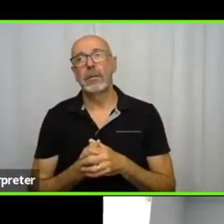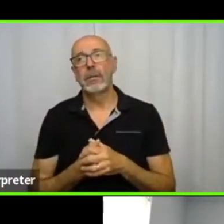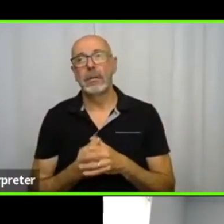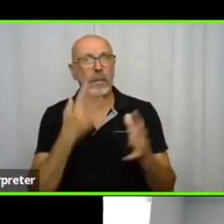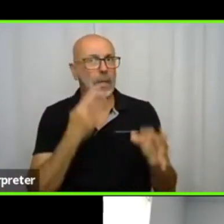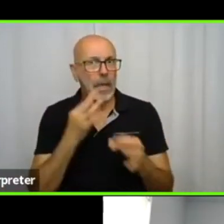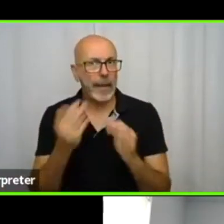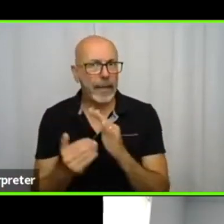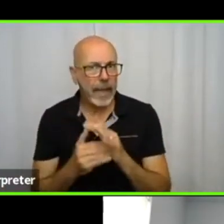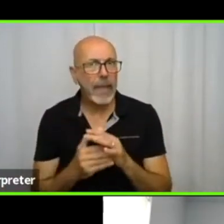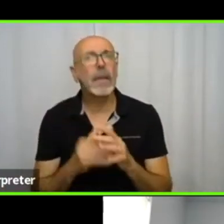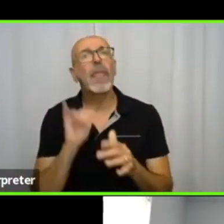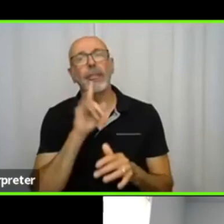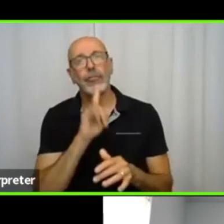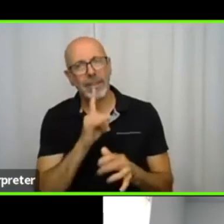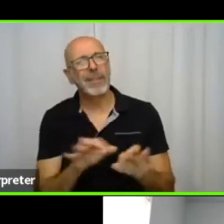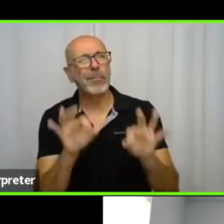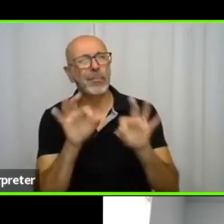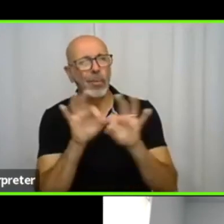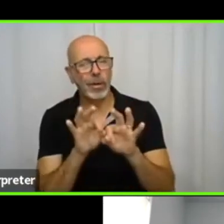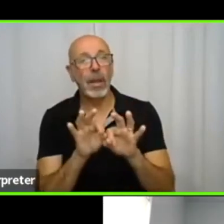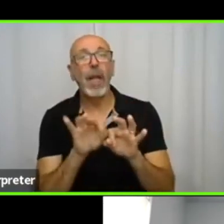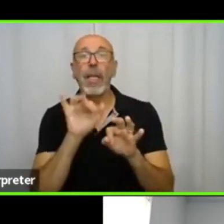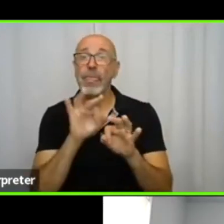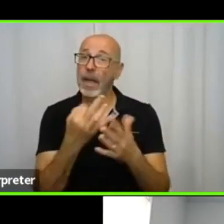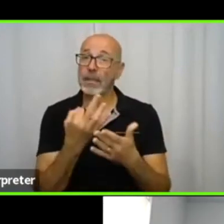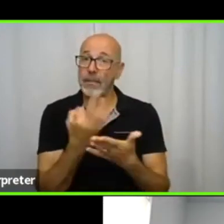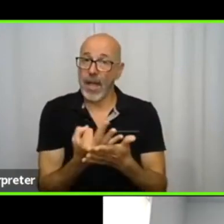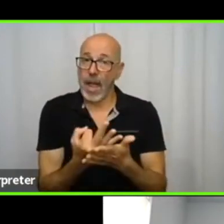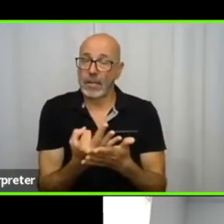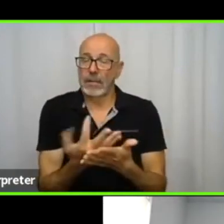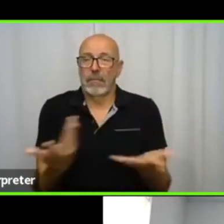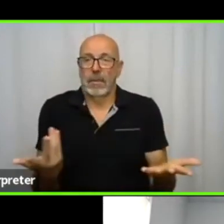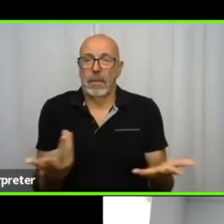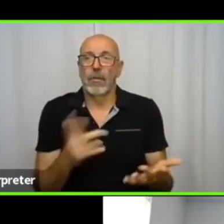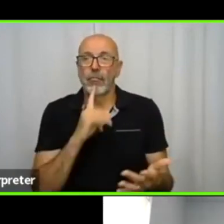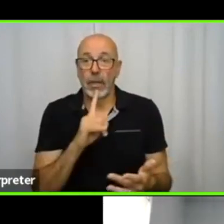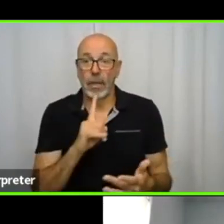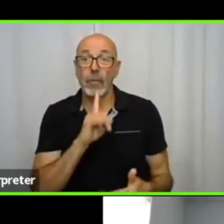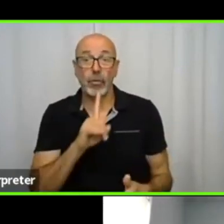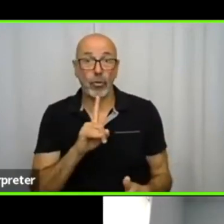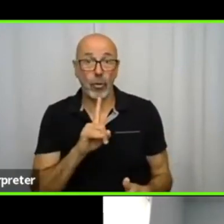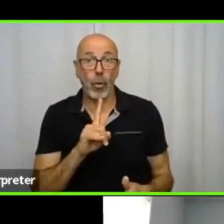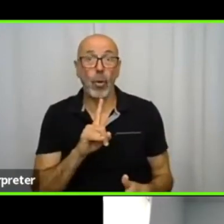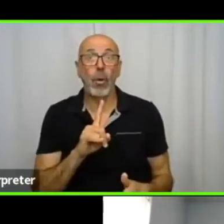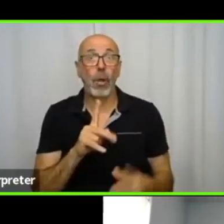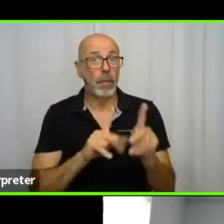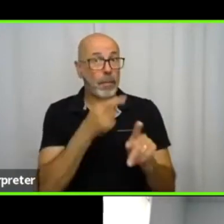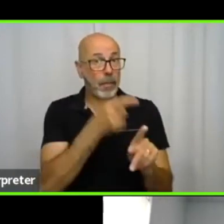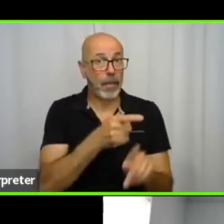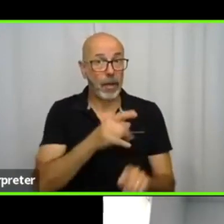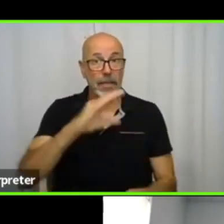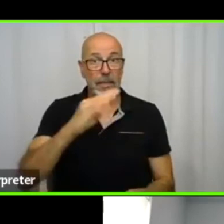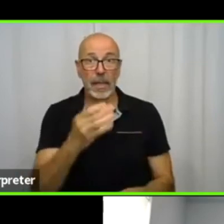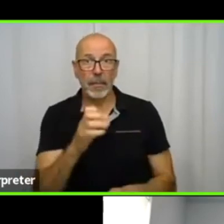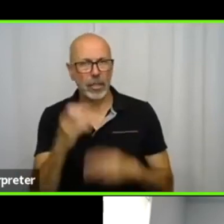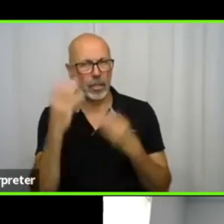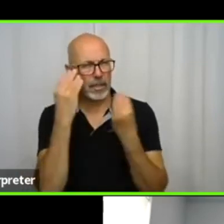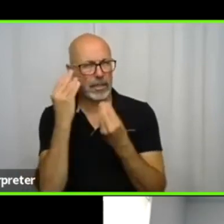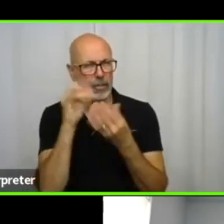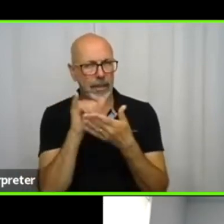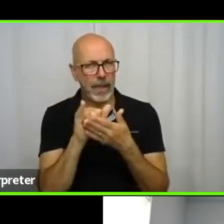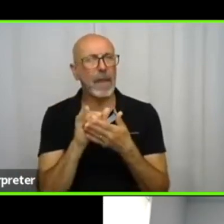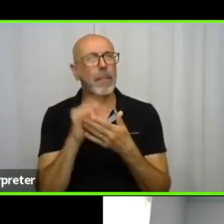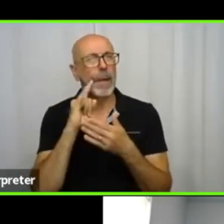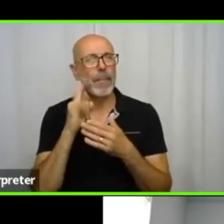redeterminations are really important, and that is a factor that I think really, I'm sure the folks at CMS are thinking about that, but they may be thinking that's a